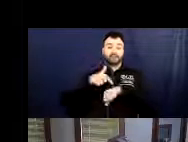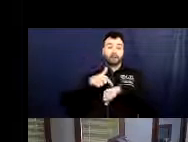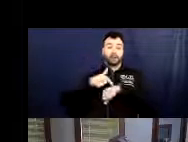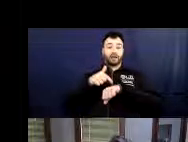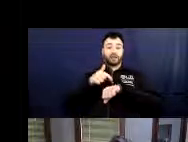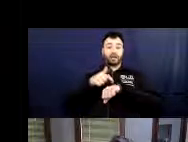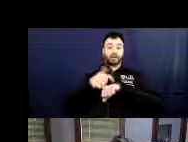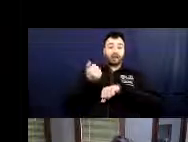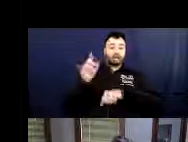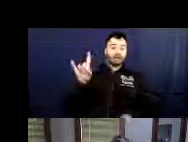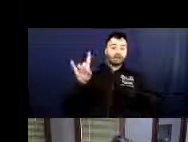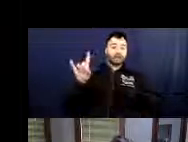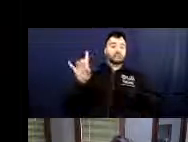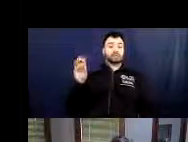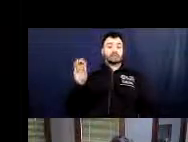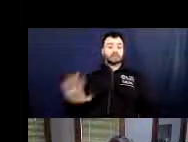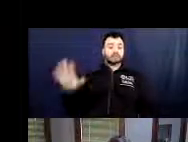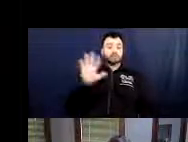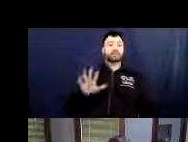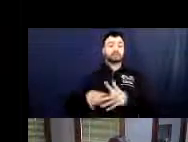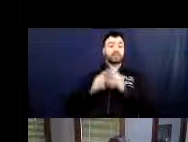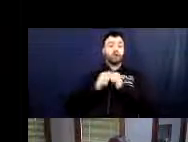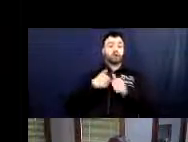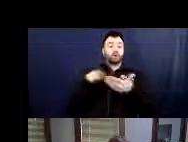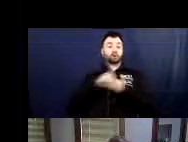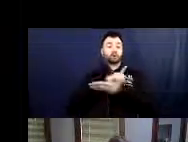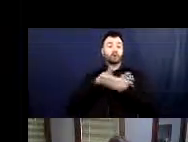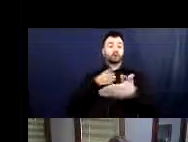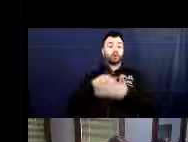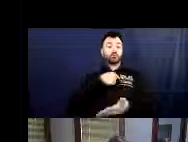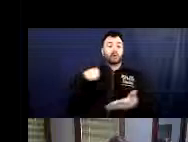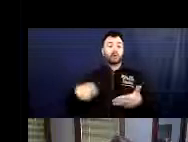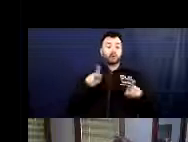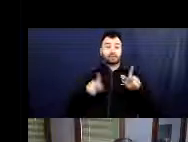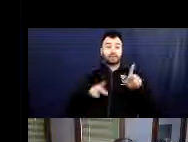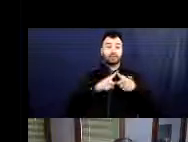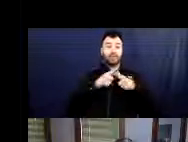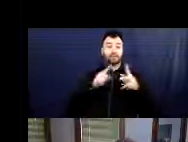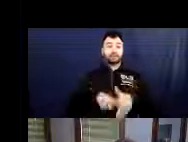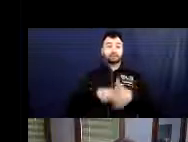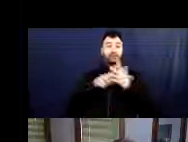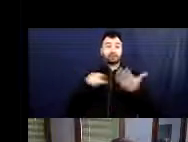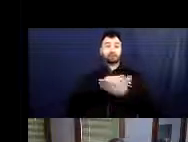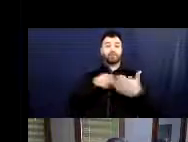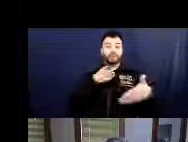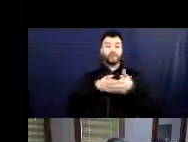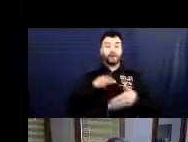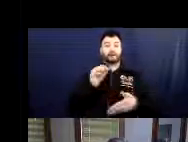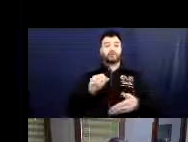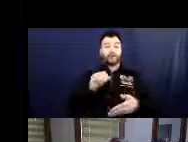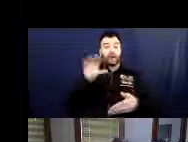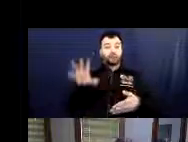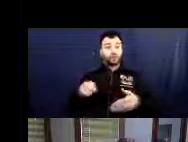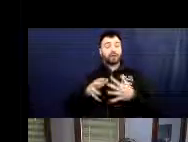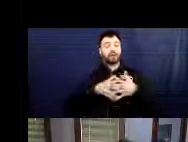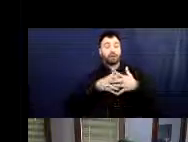Chinese, and then it became immigrants and African Americans later on, and even indigenous peoples. And that image